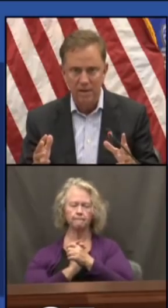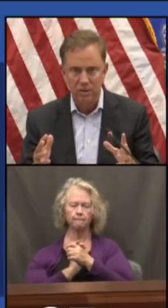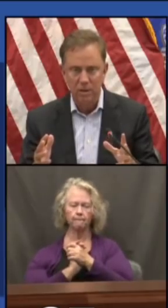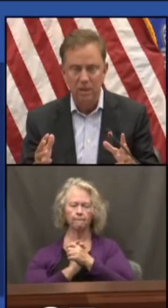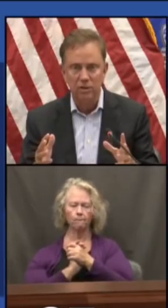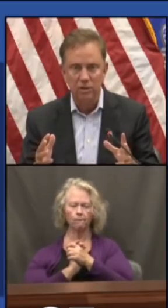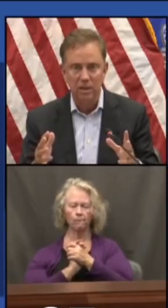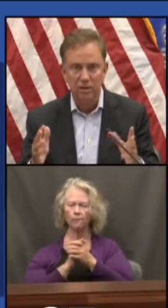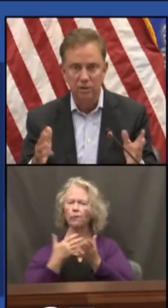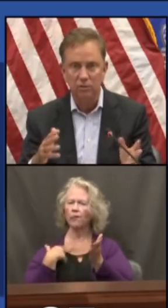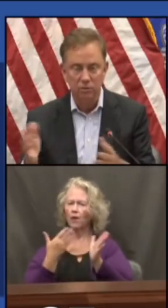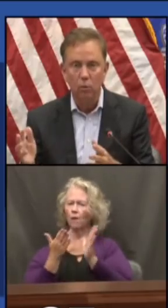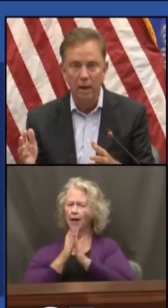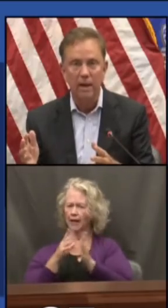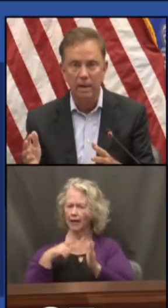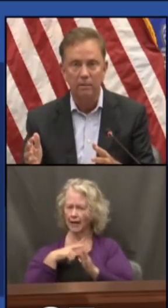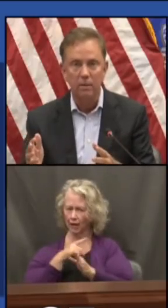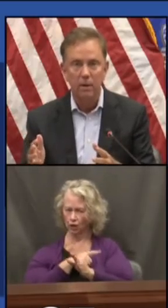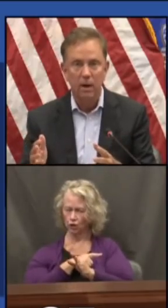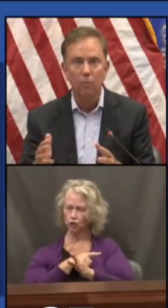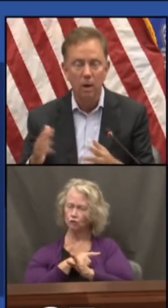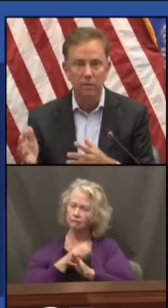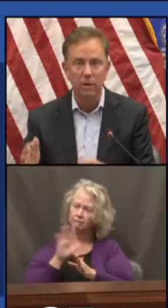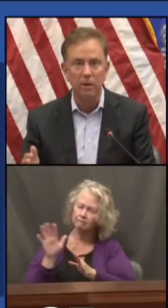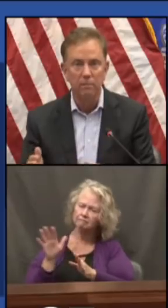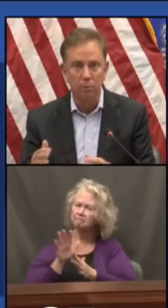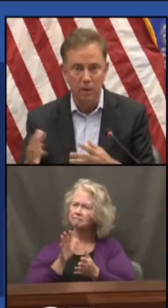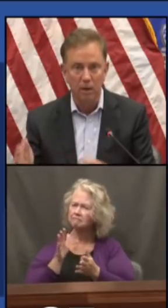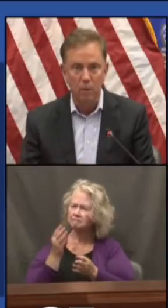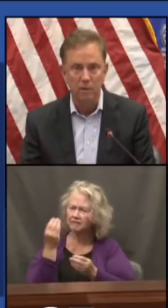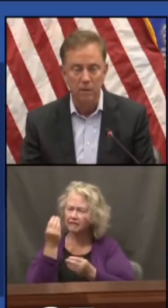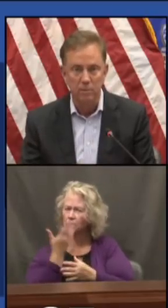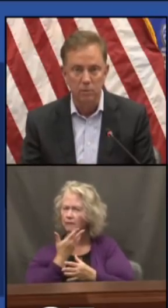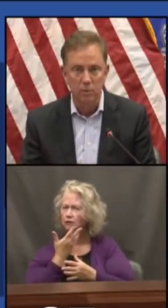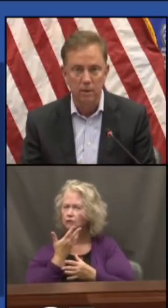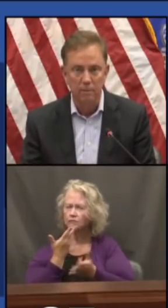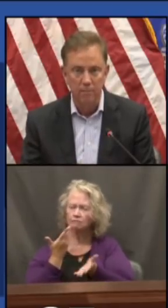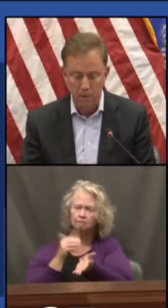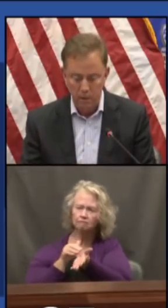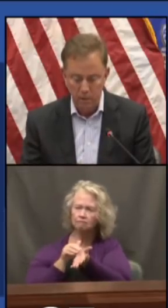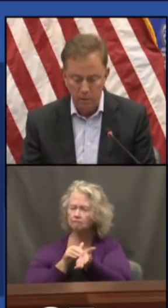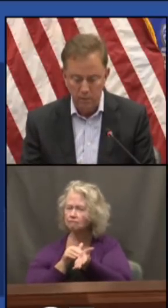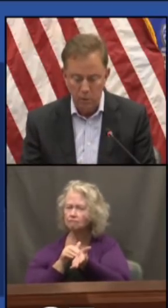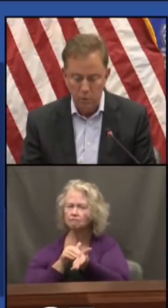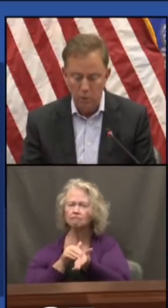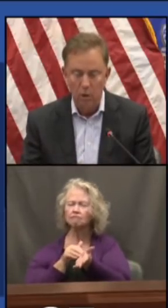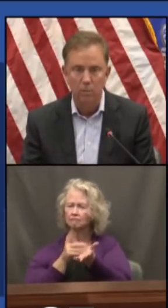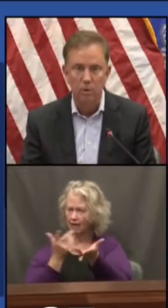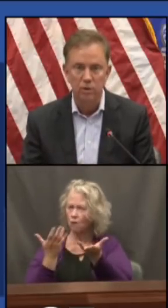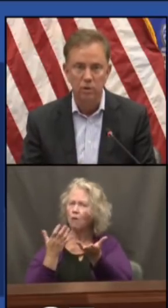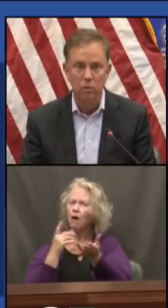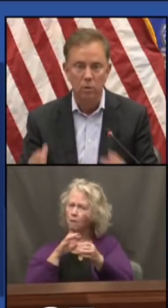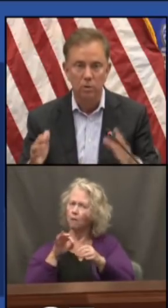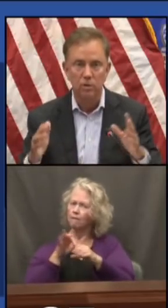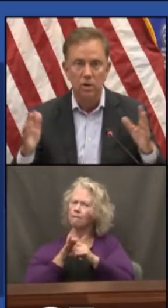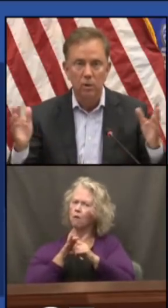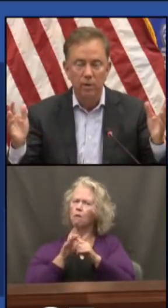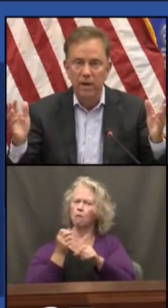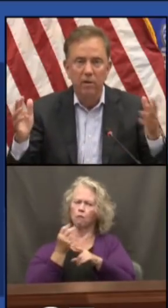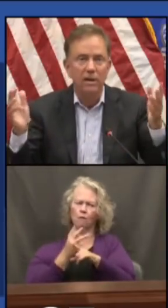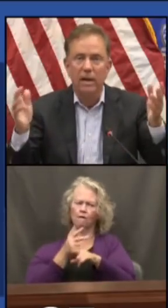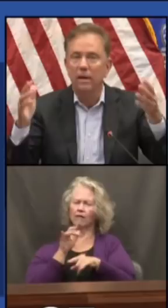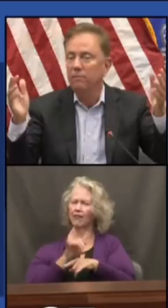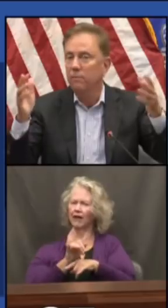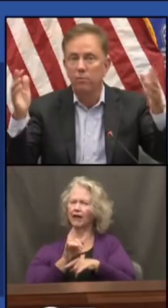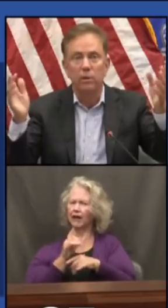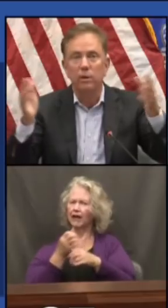We've asked the legislature to weigh in. I want their input. I want them to vote on our emergency orders. We've